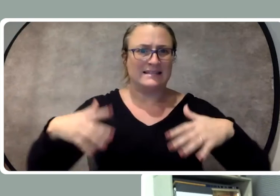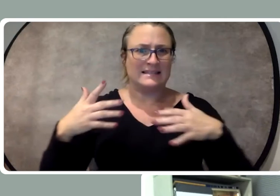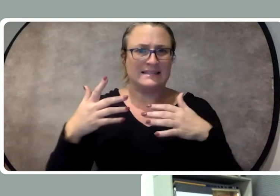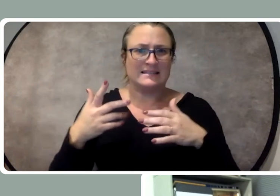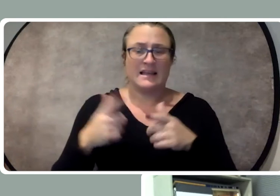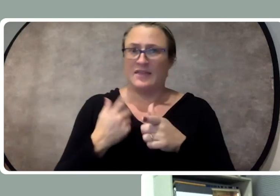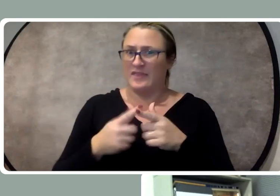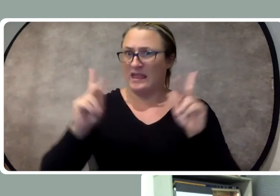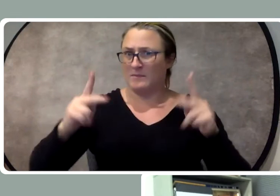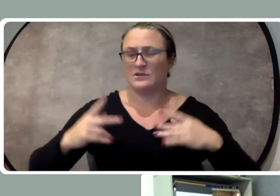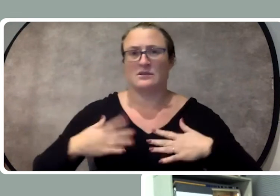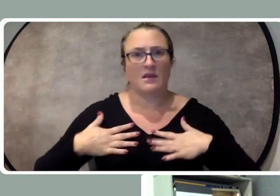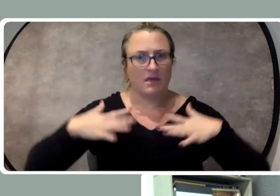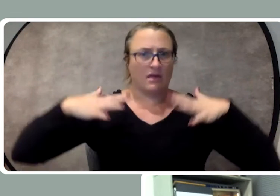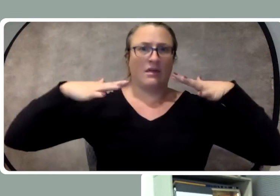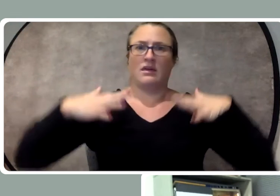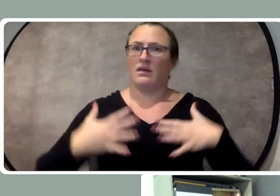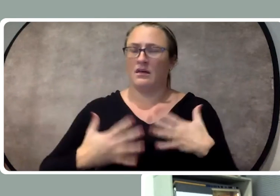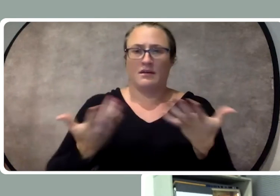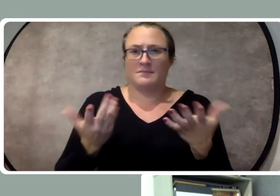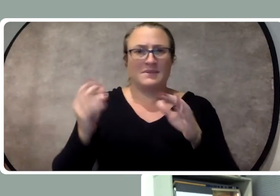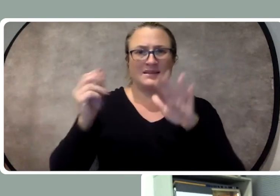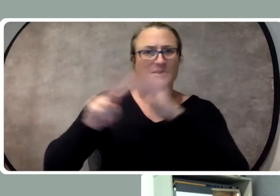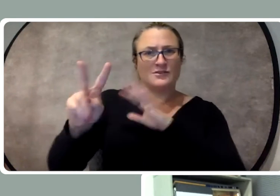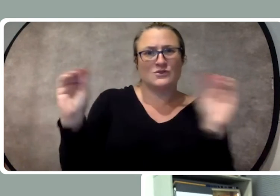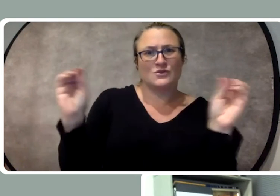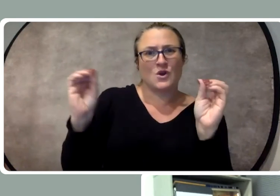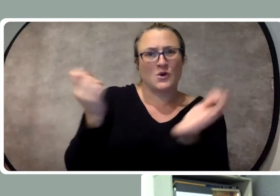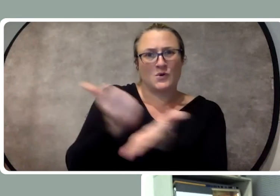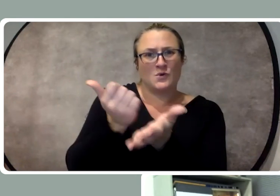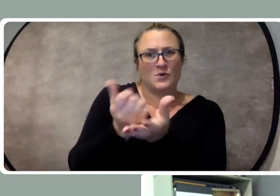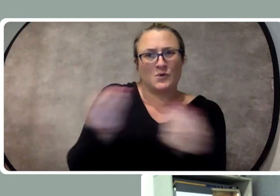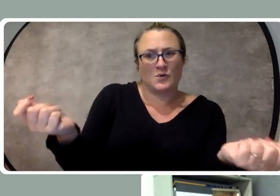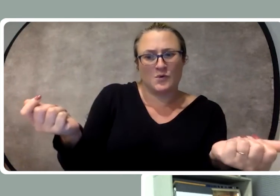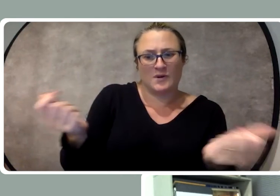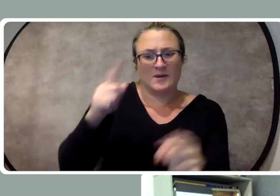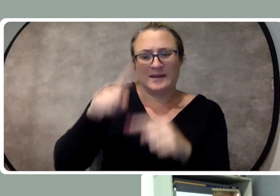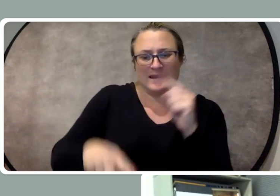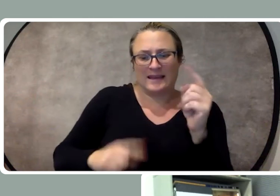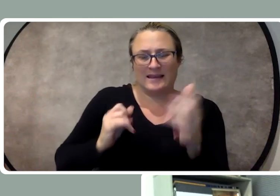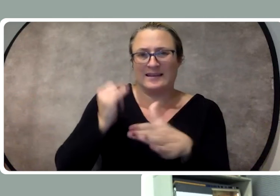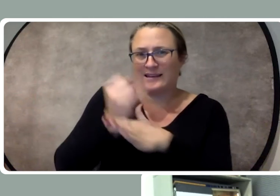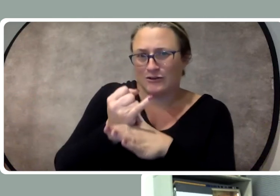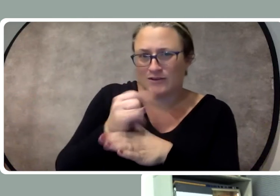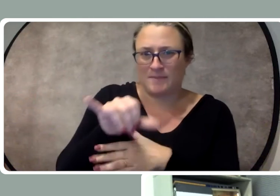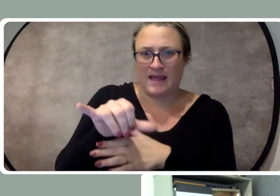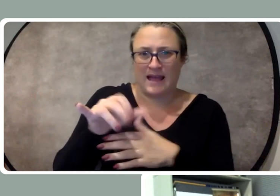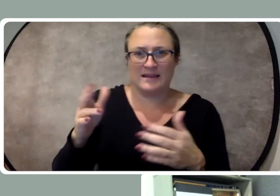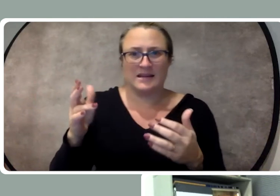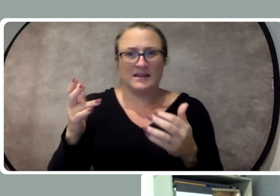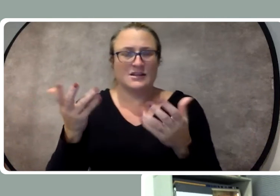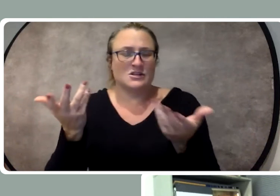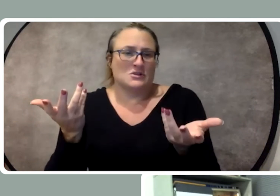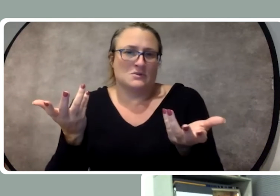anxiety provoking. And so far, we don't really have any tools to interrupt, what we think will happen to